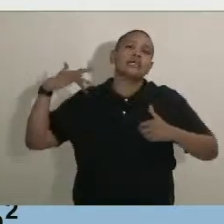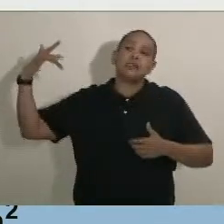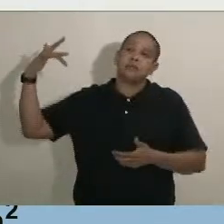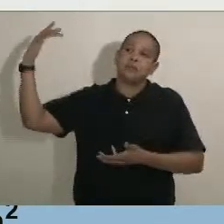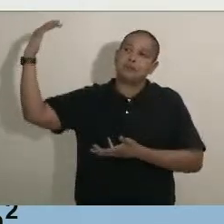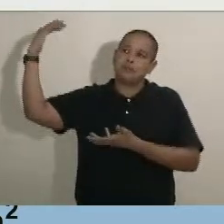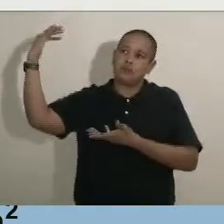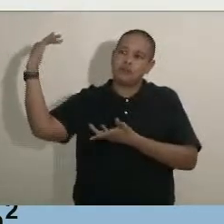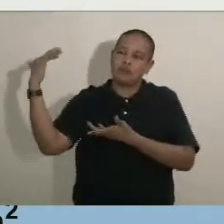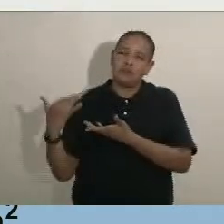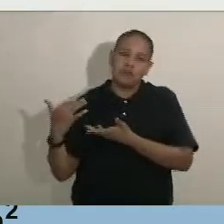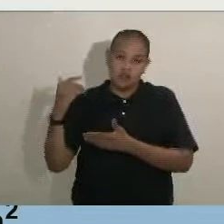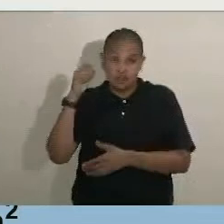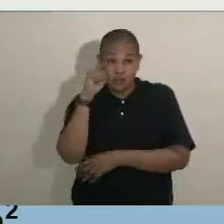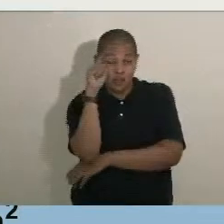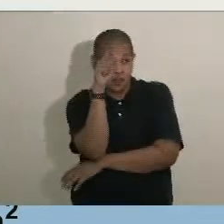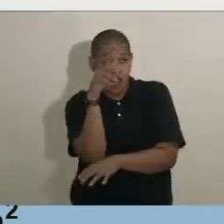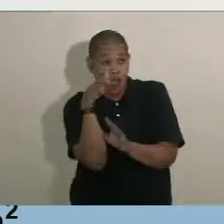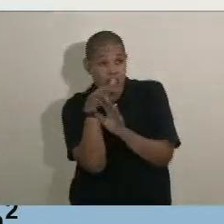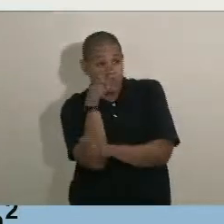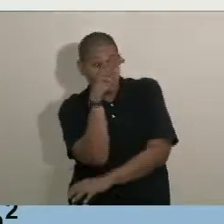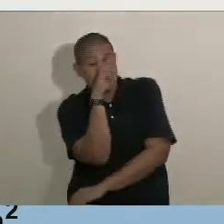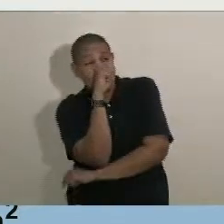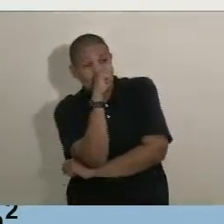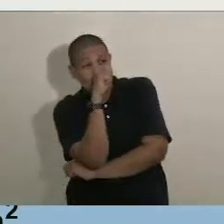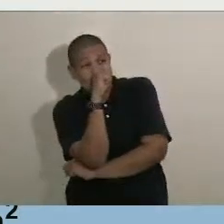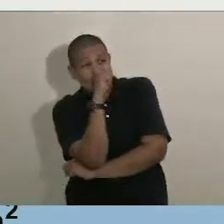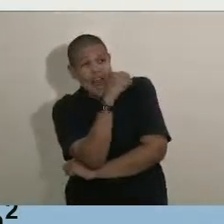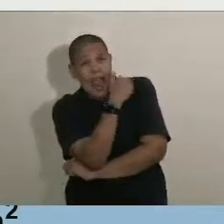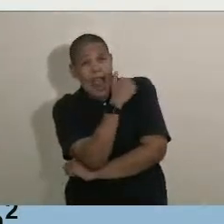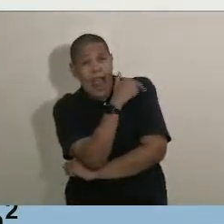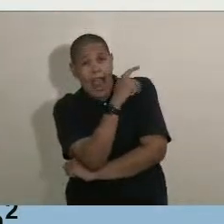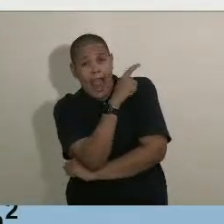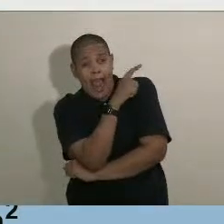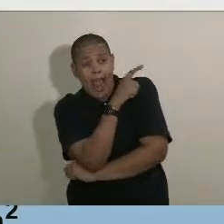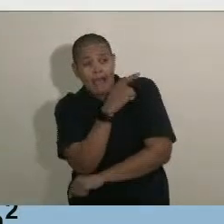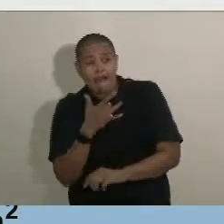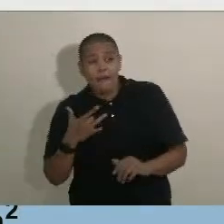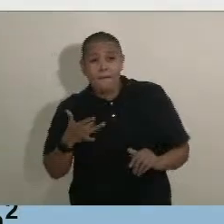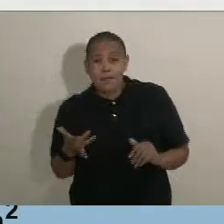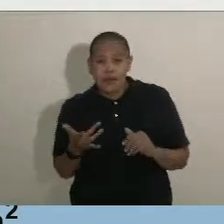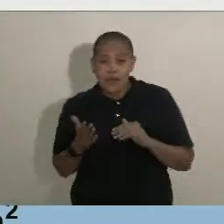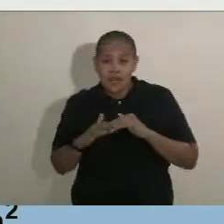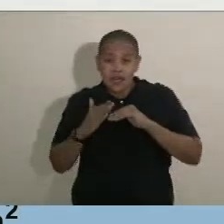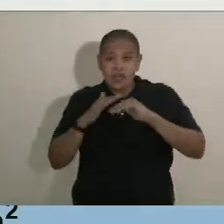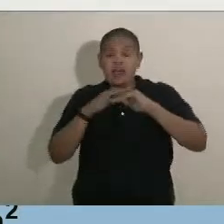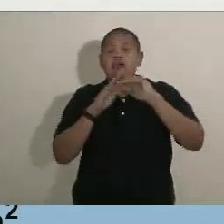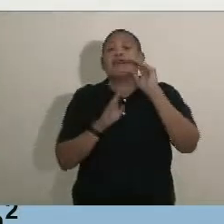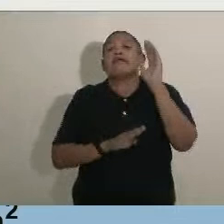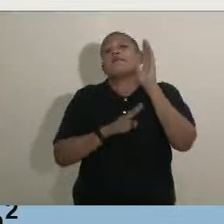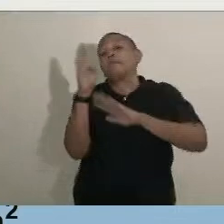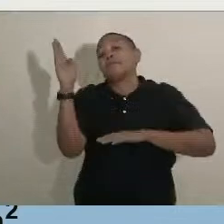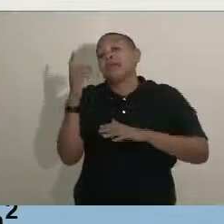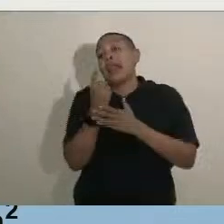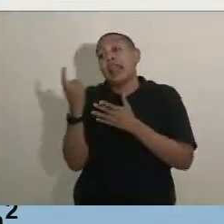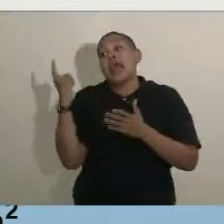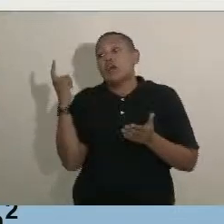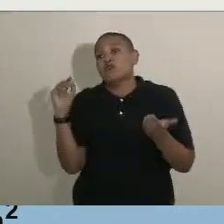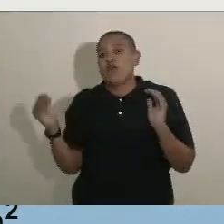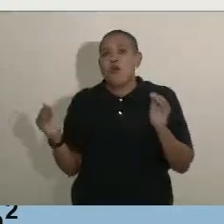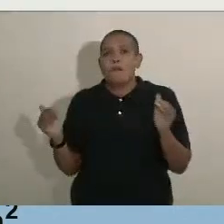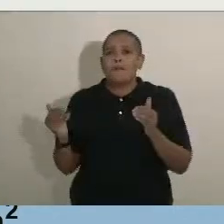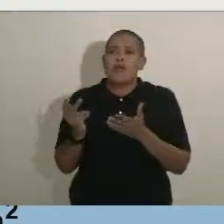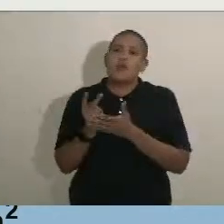we note in the United States of America that the hospitalization increased in the last week compared to the week